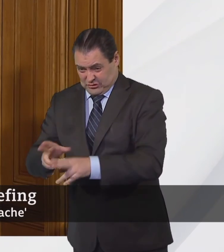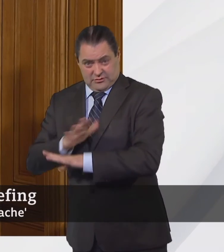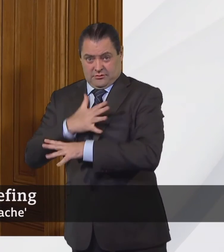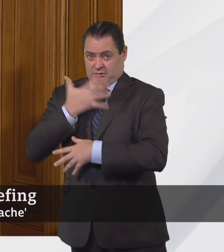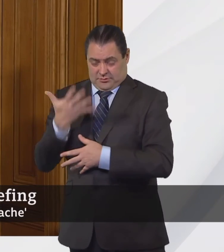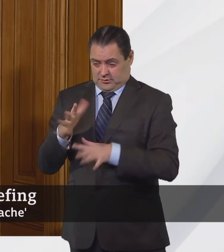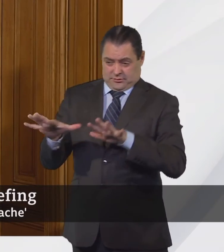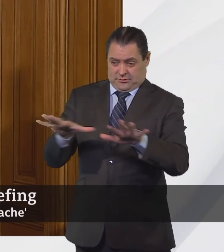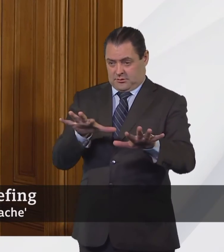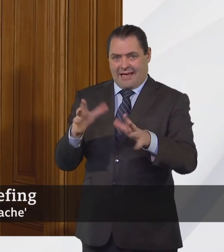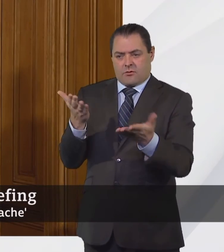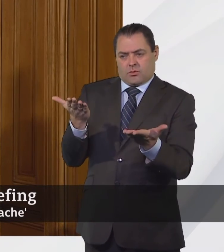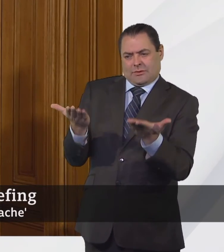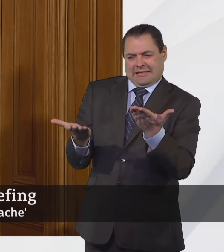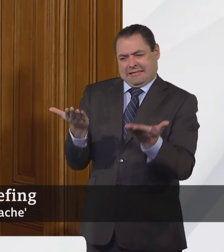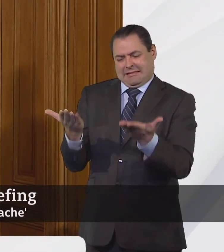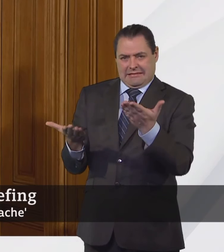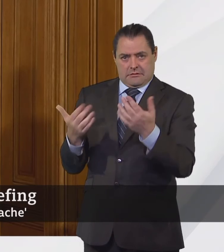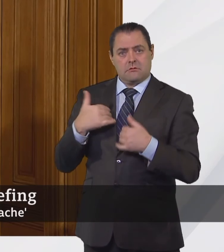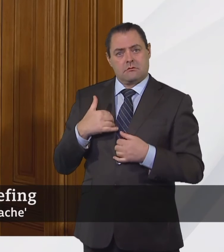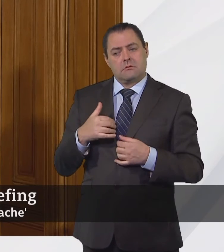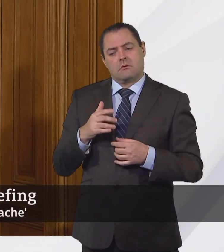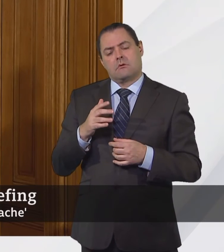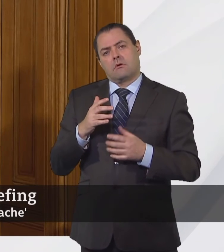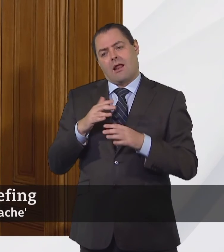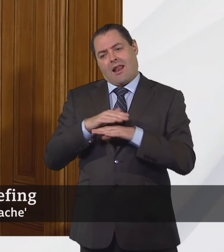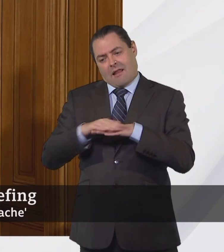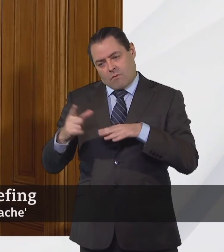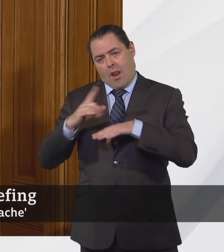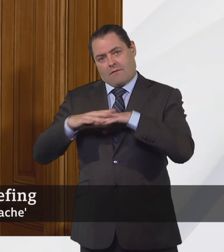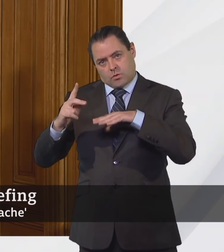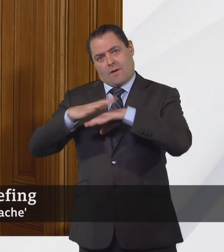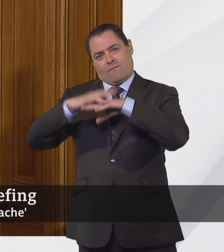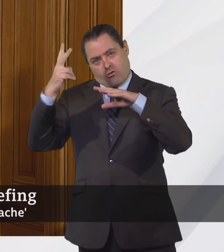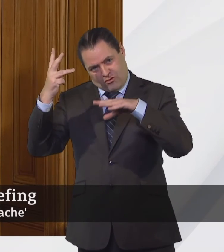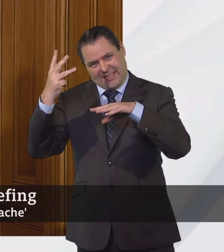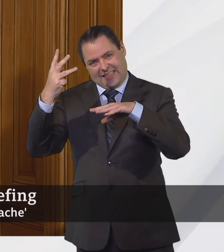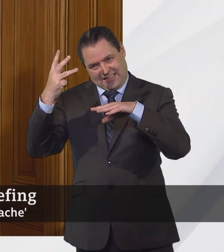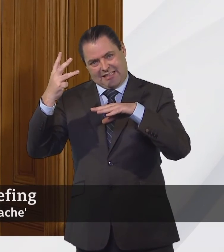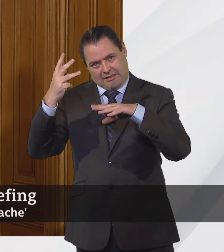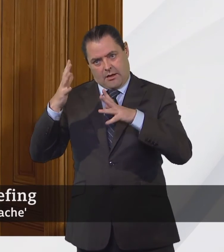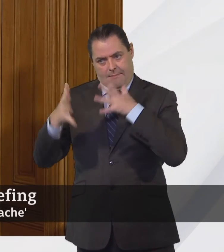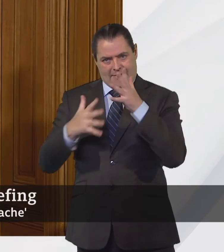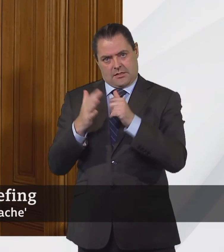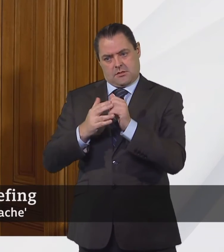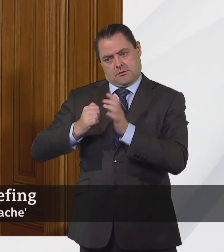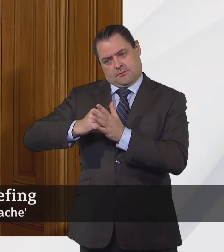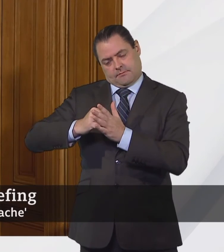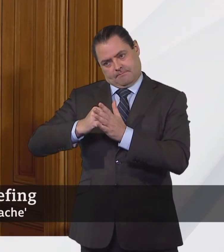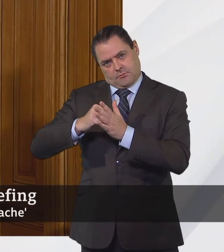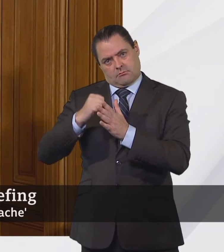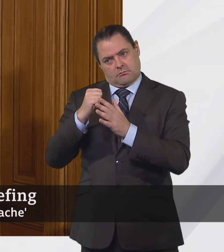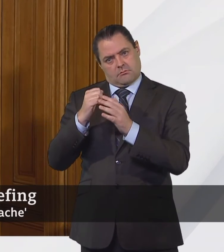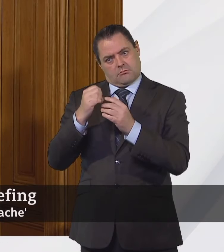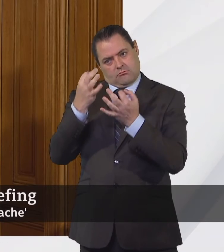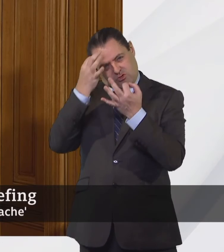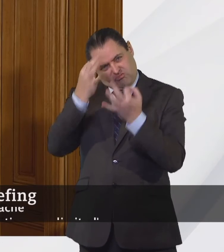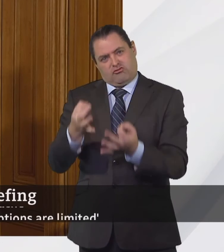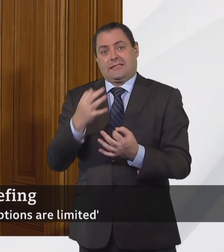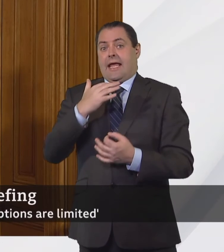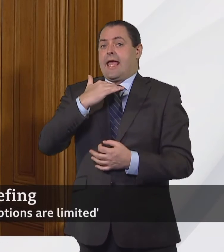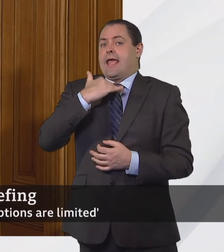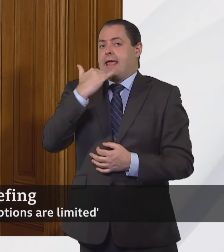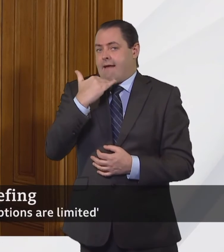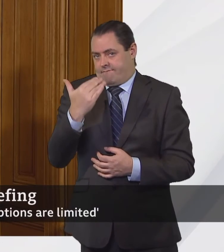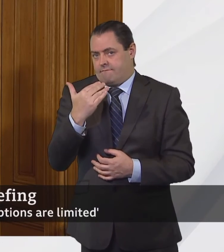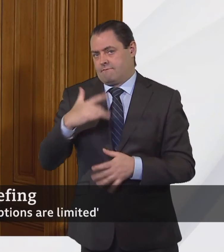will have to be some adjustment, we hope downwards primarily, but there will have to be over time, is to try and only put places into tier